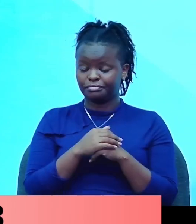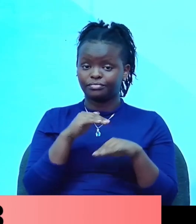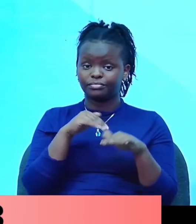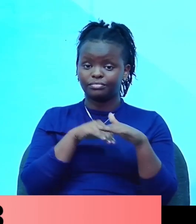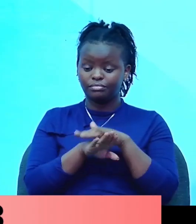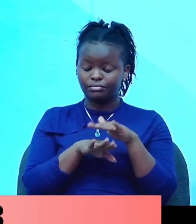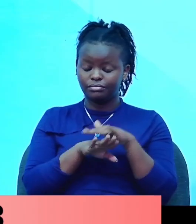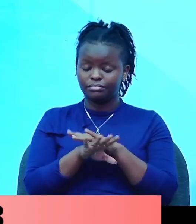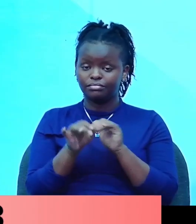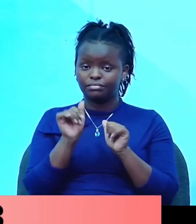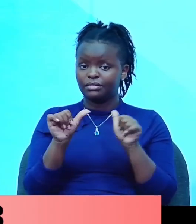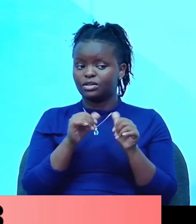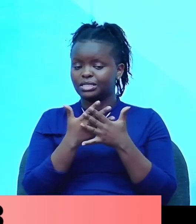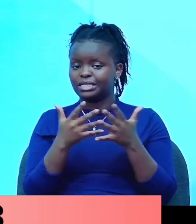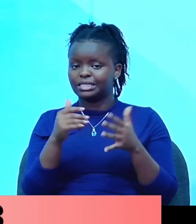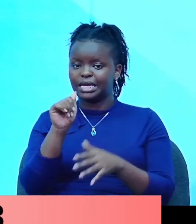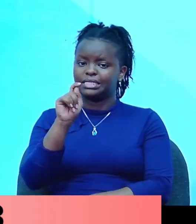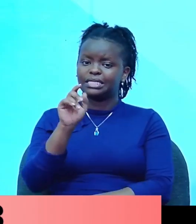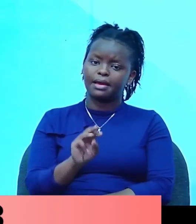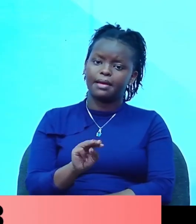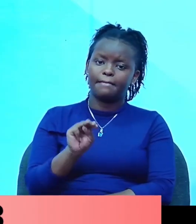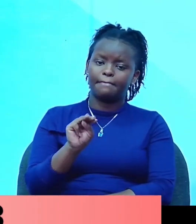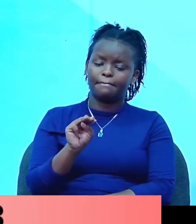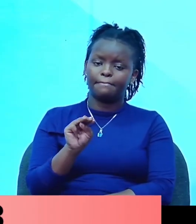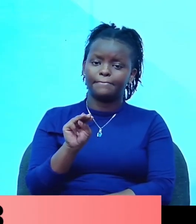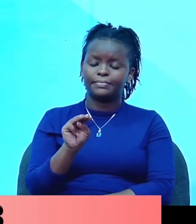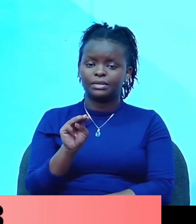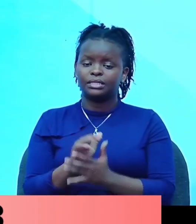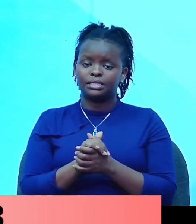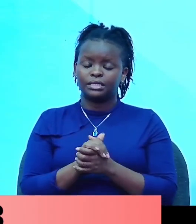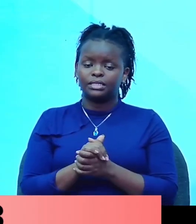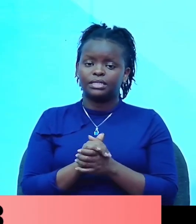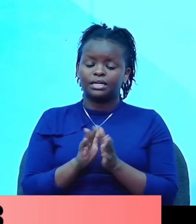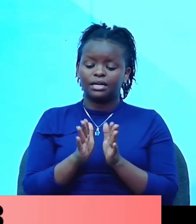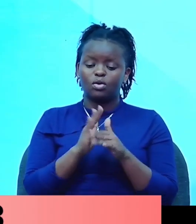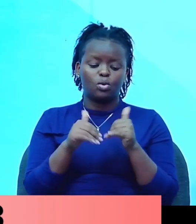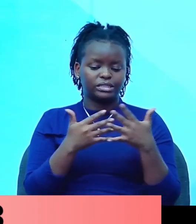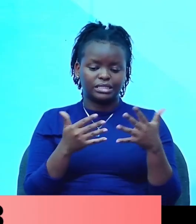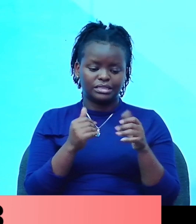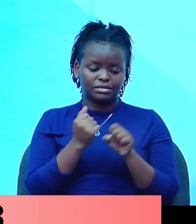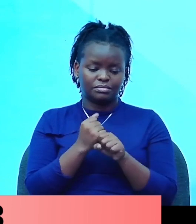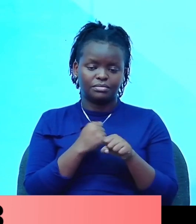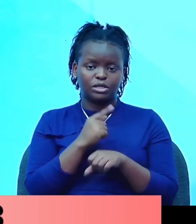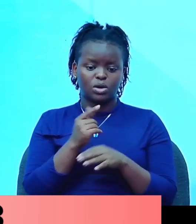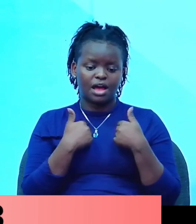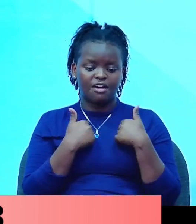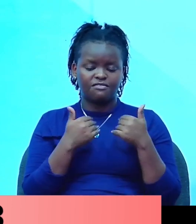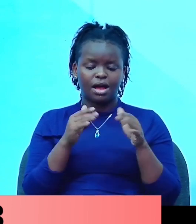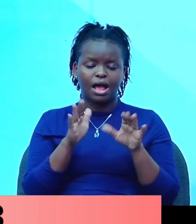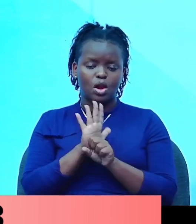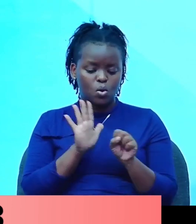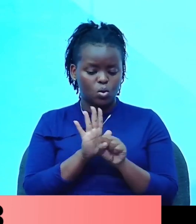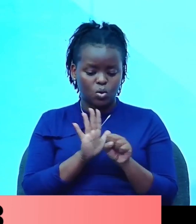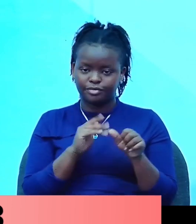things like ATMs, the Mtani agent, all those things are to ensure that there's a lot more access and people can